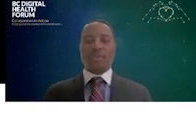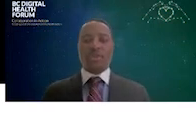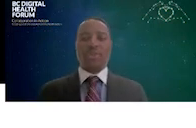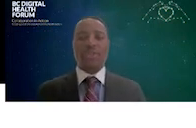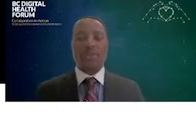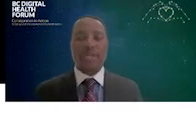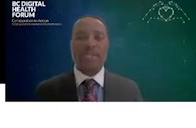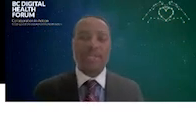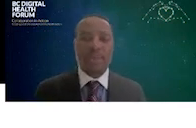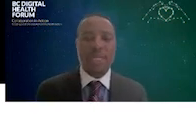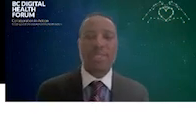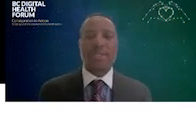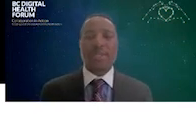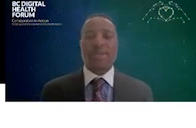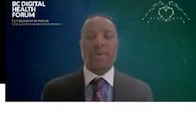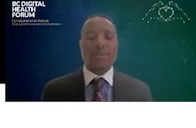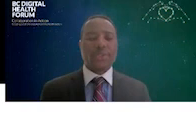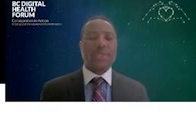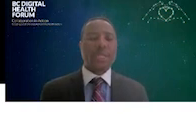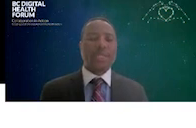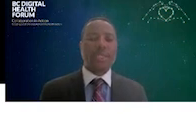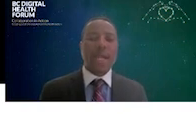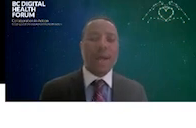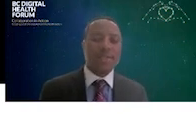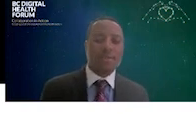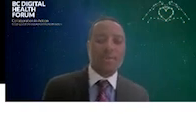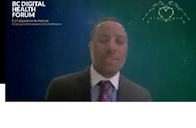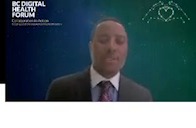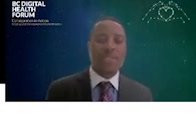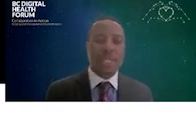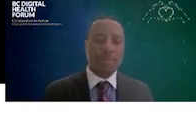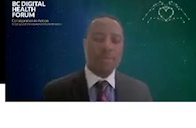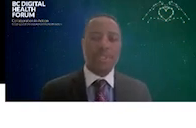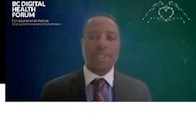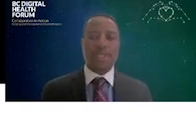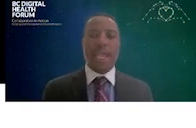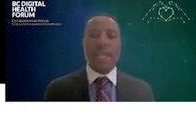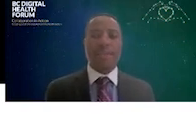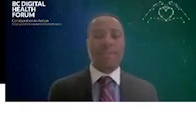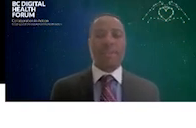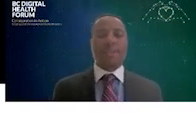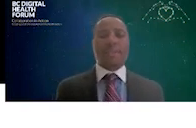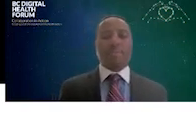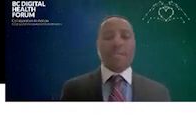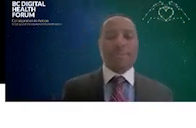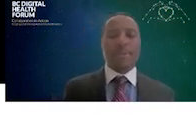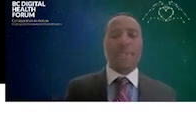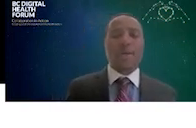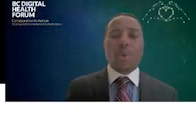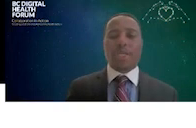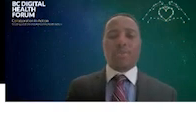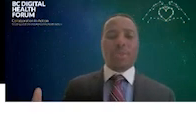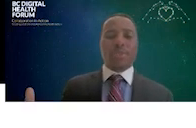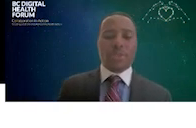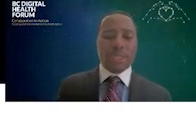episodic, longitudinal, whether it is mixed, and also indicating their hours of operation, the type of clinic they have, the people that